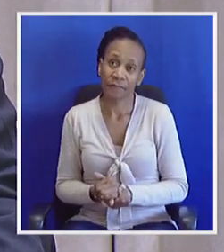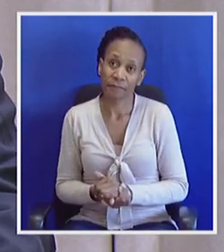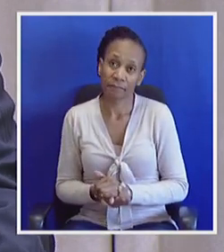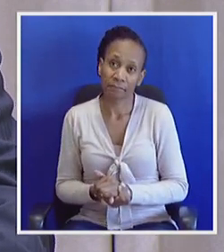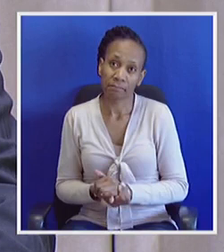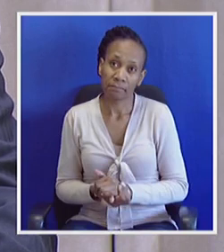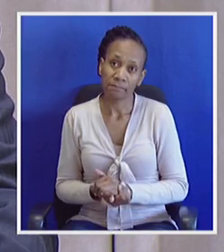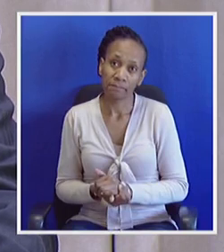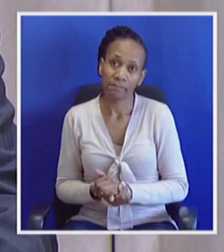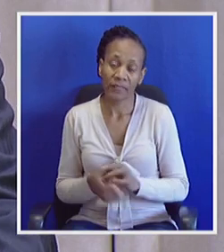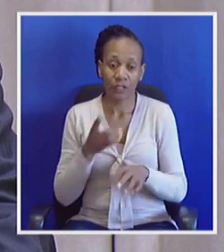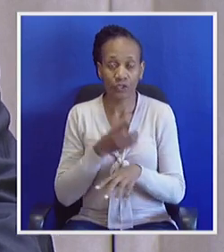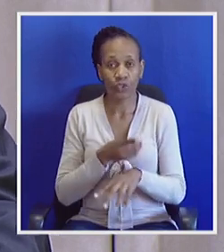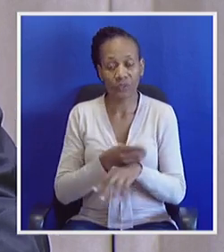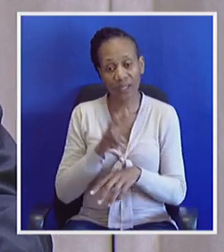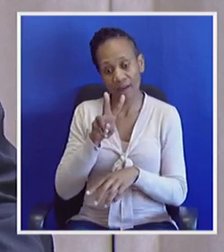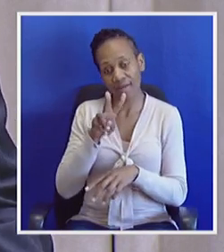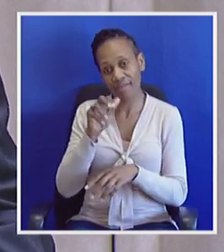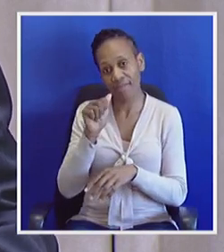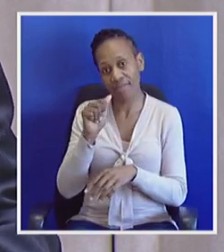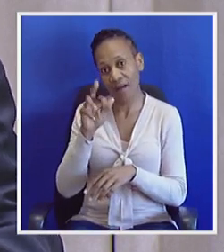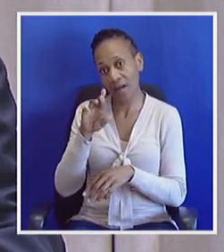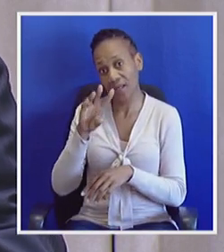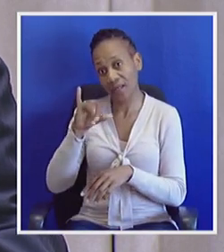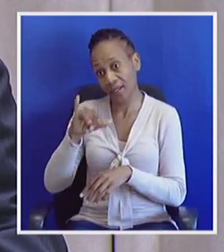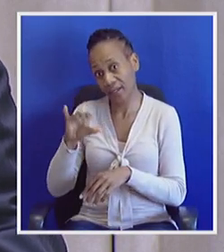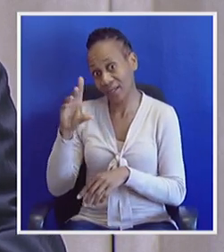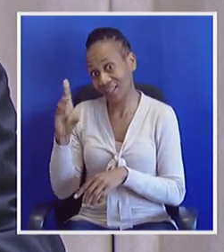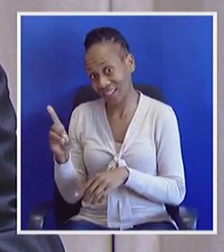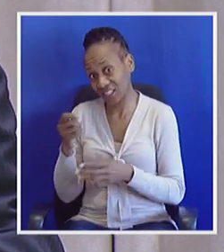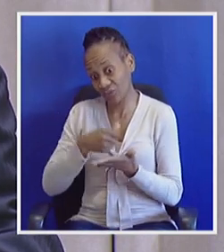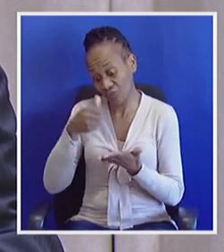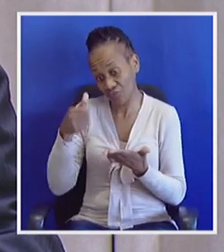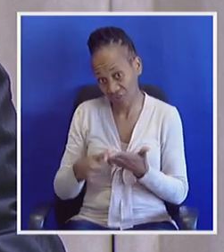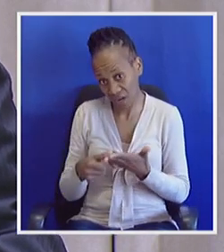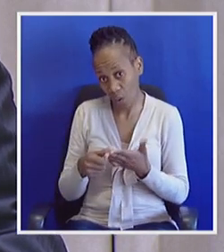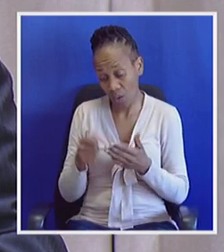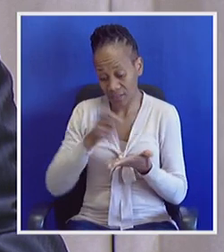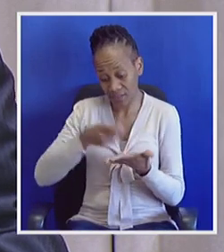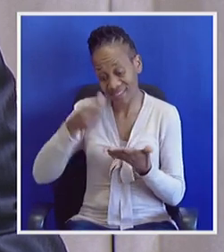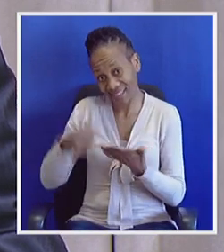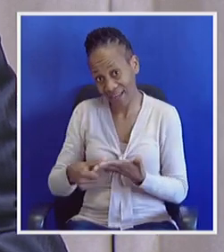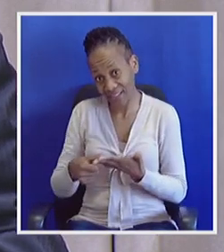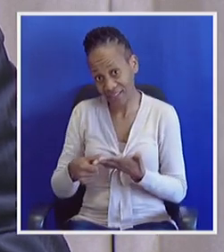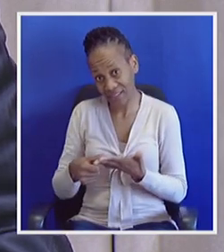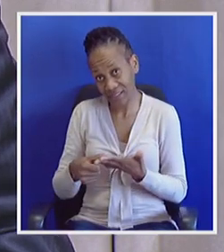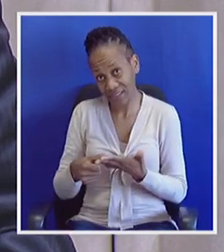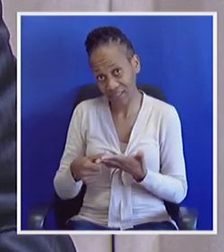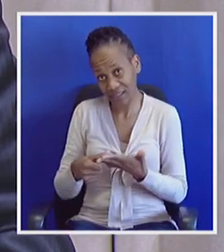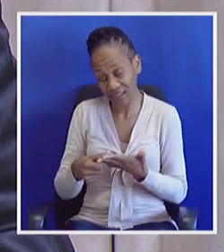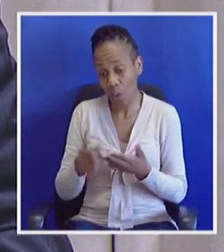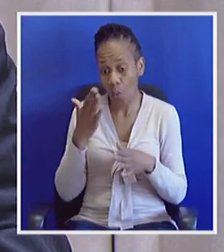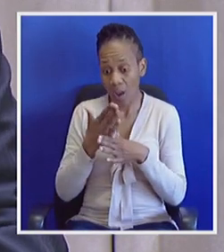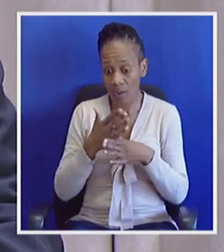contract that Dr. Farid had with a CEO of SANAC Trust came to an